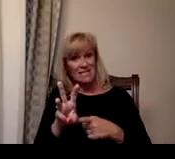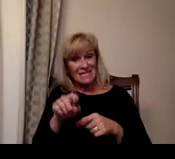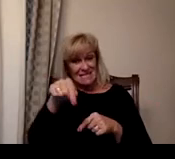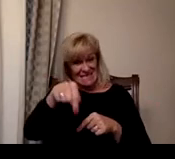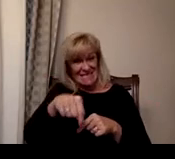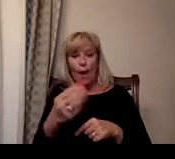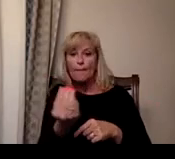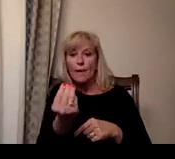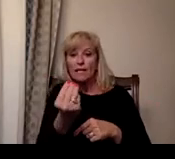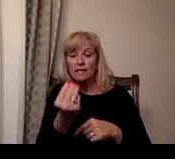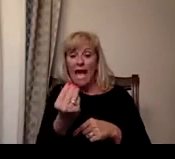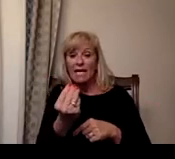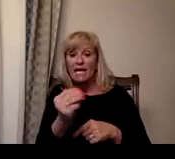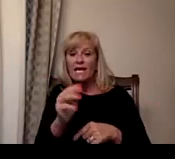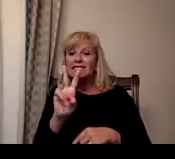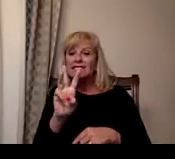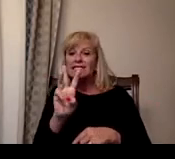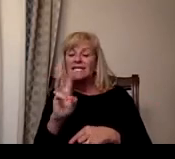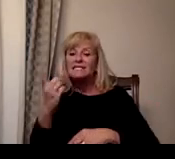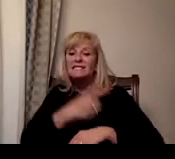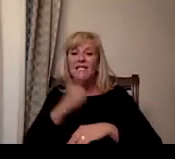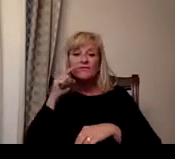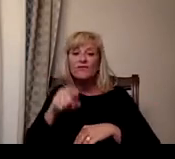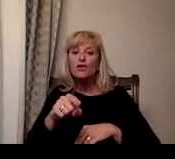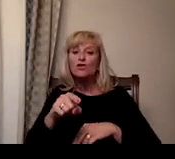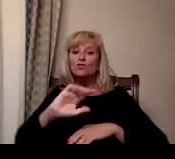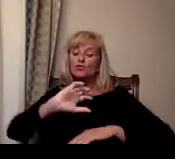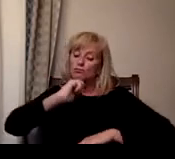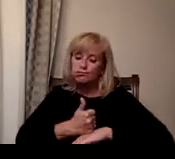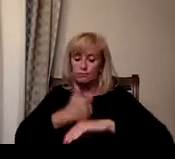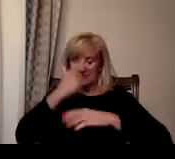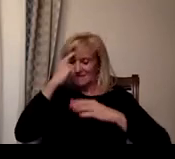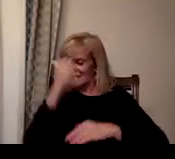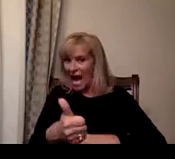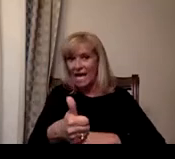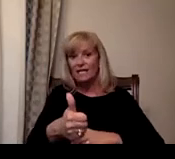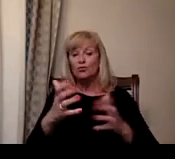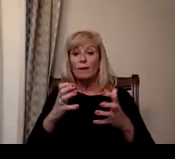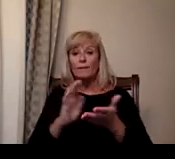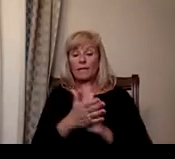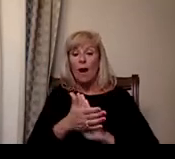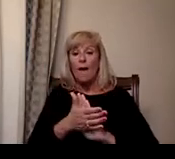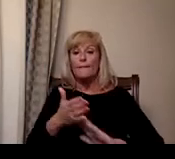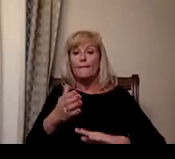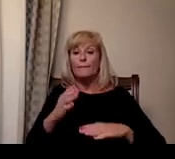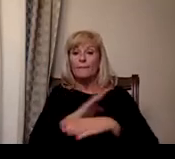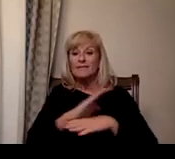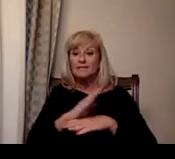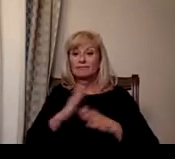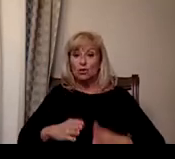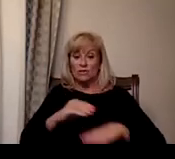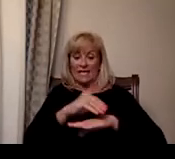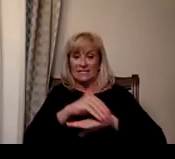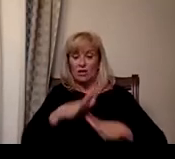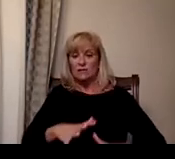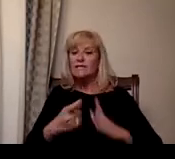Monday. So you have 6 days to really execute this decision for yourself. But I recommend if you're interested in this, start